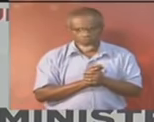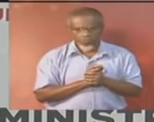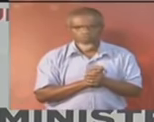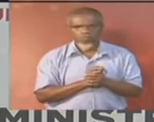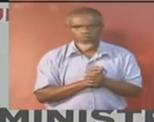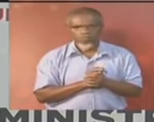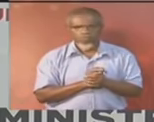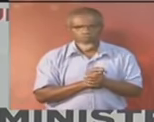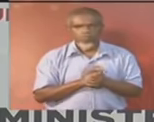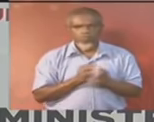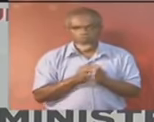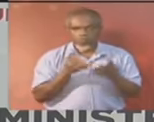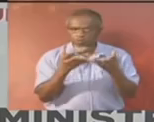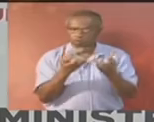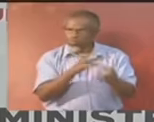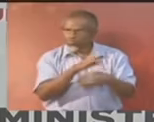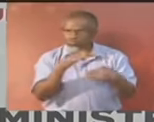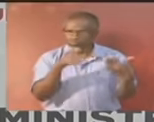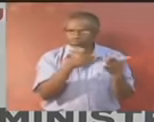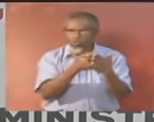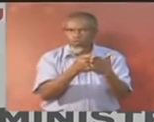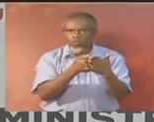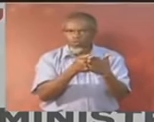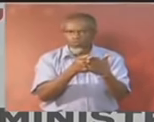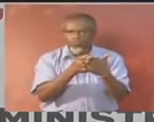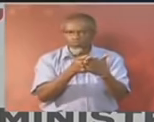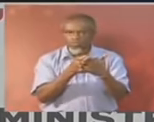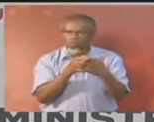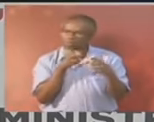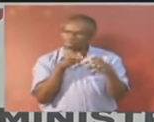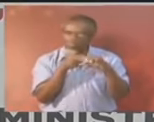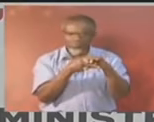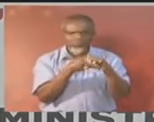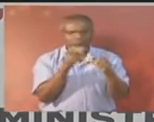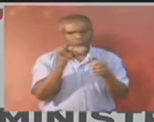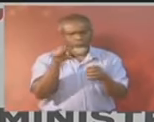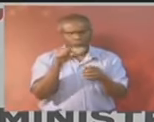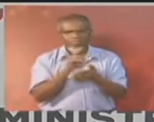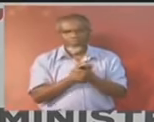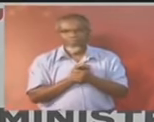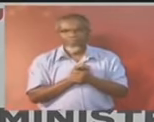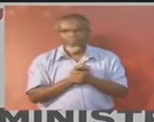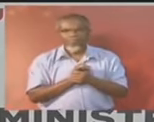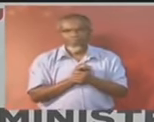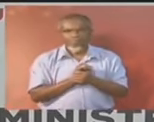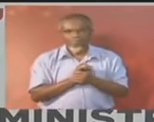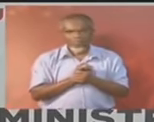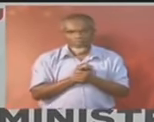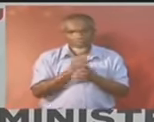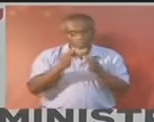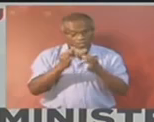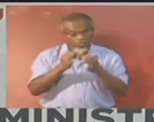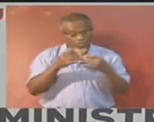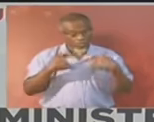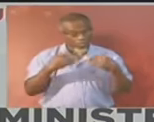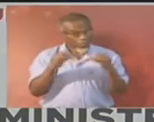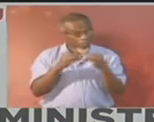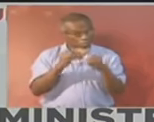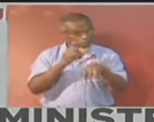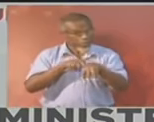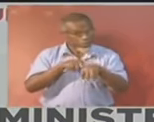media house in the first instance. As you know, if time allows, we will allow 1 additional question from